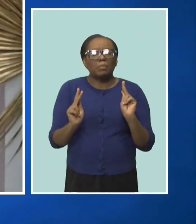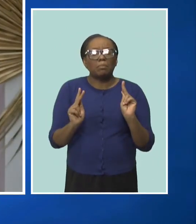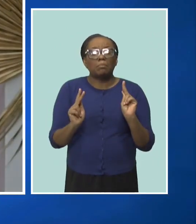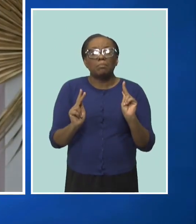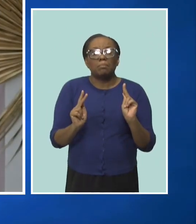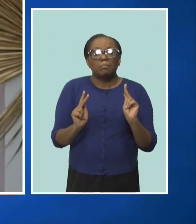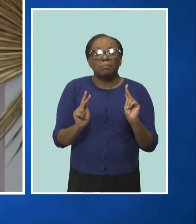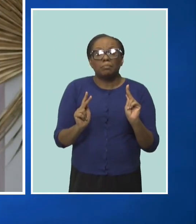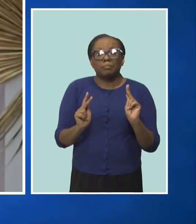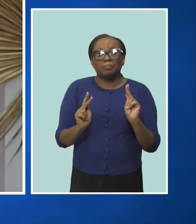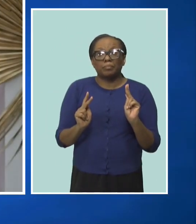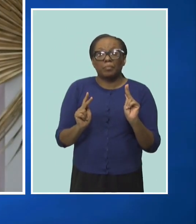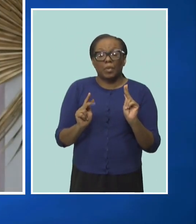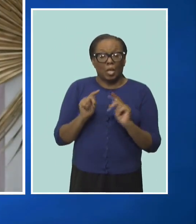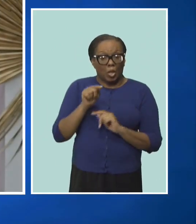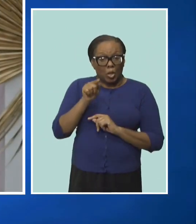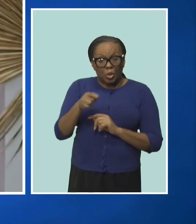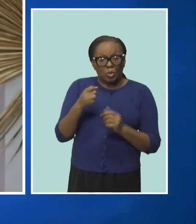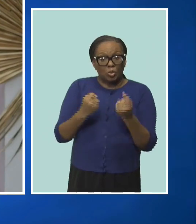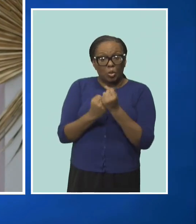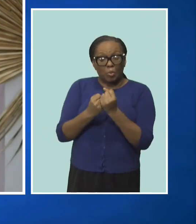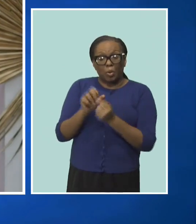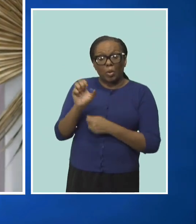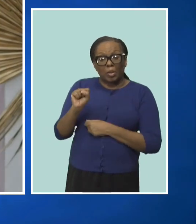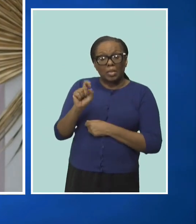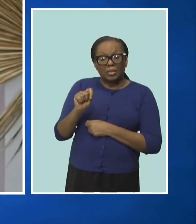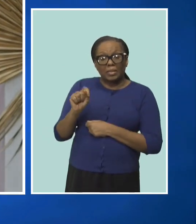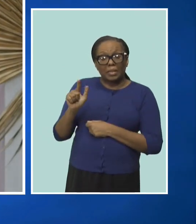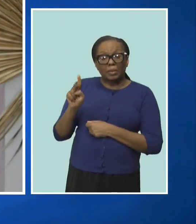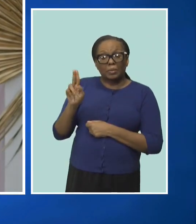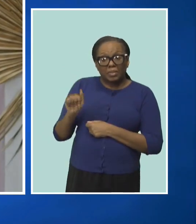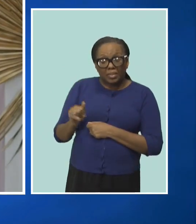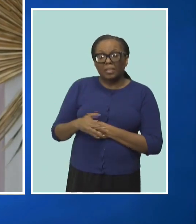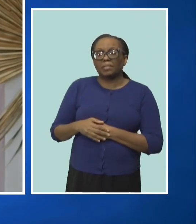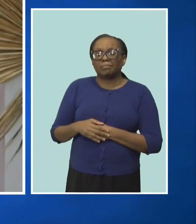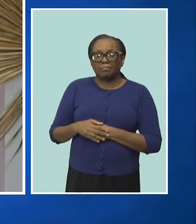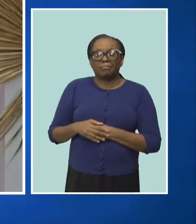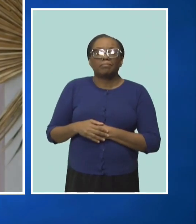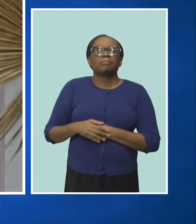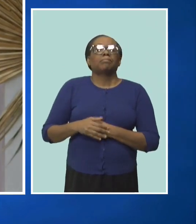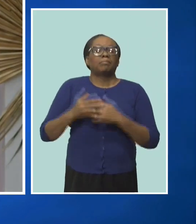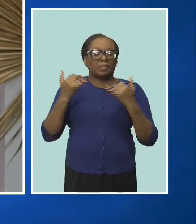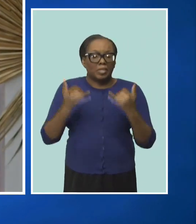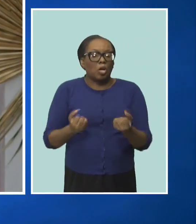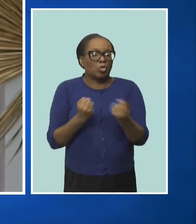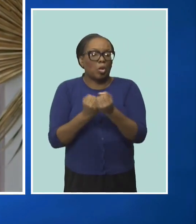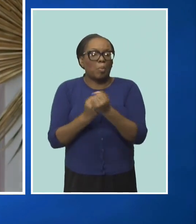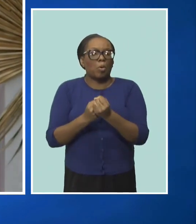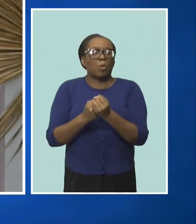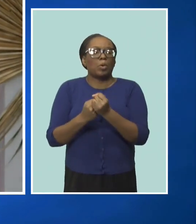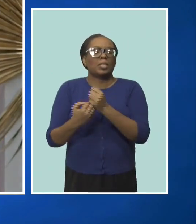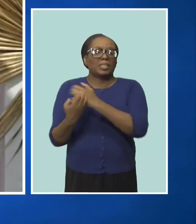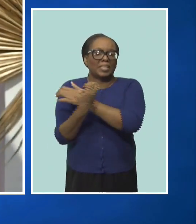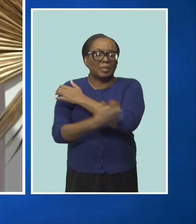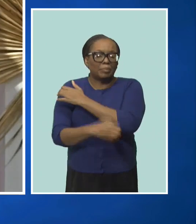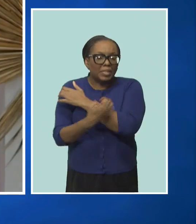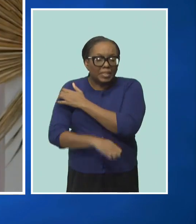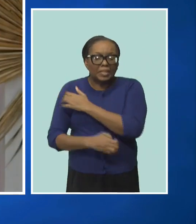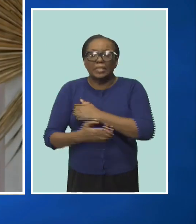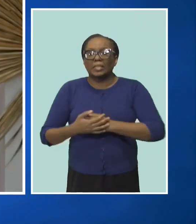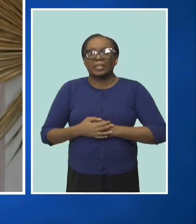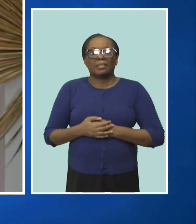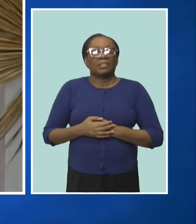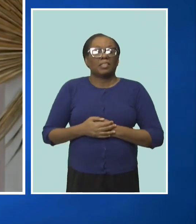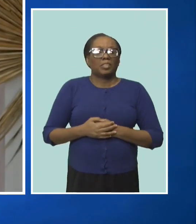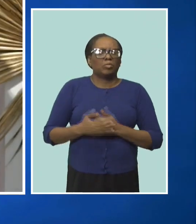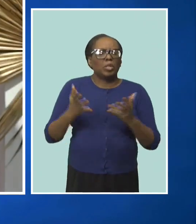the same support that you gave to St. Lucie, you give it to St. Peter, and come out and make some new friends and discover some new things about this